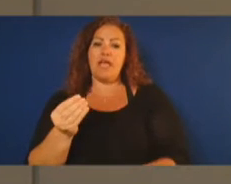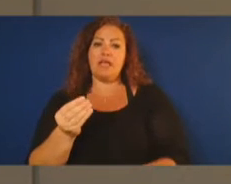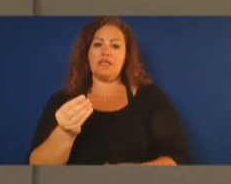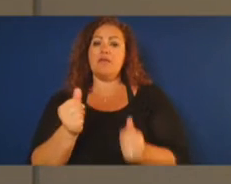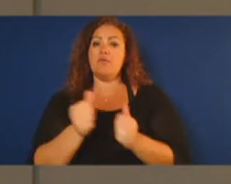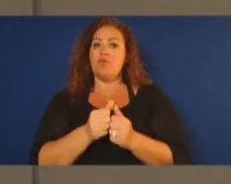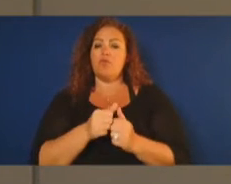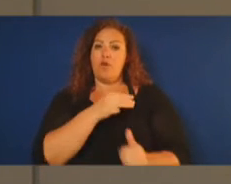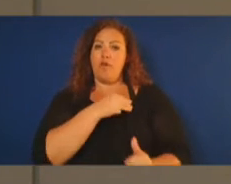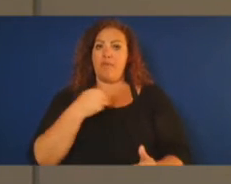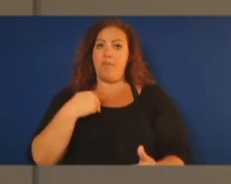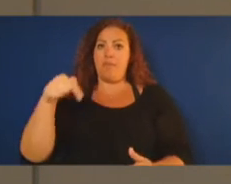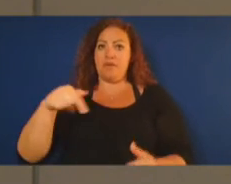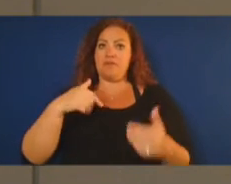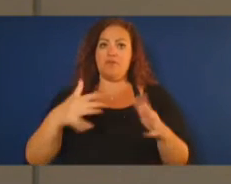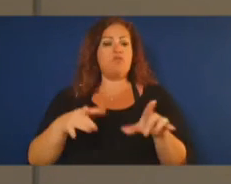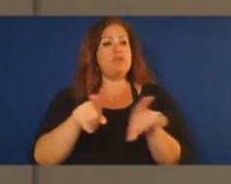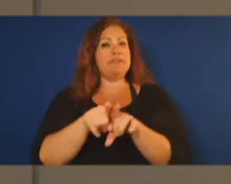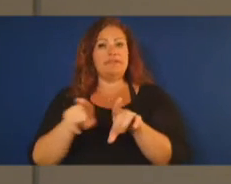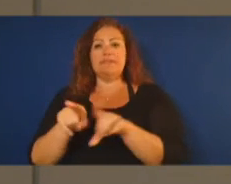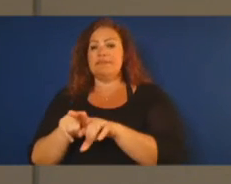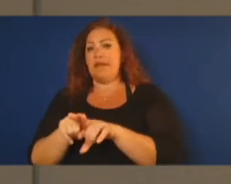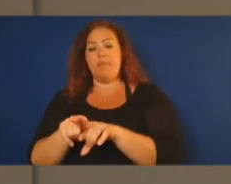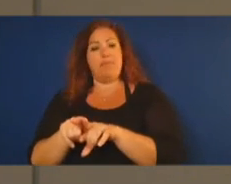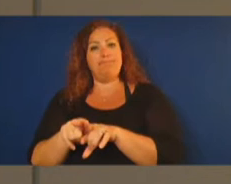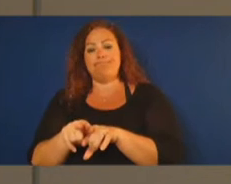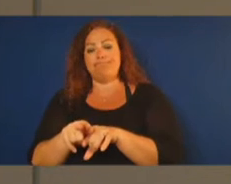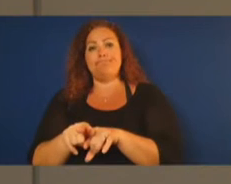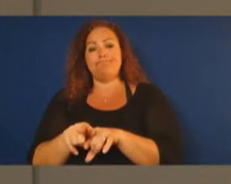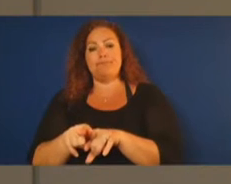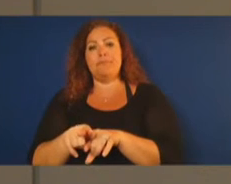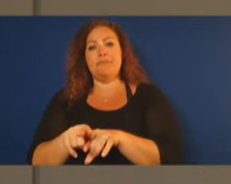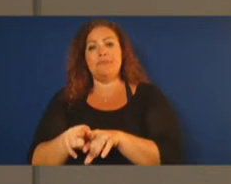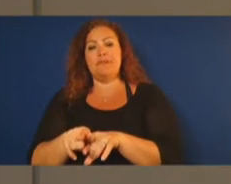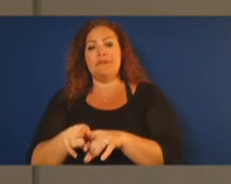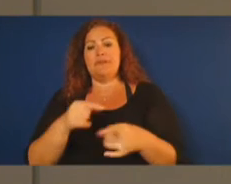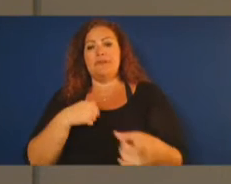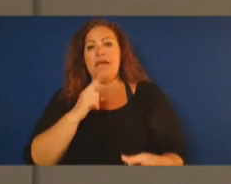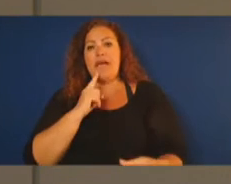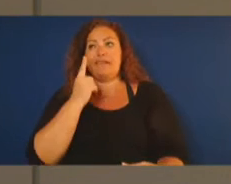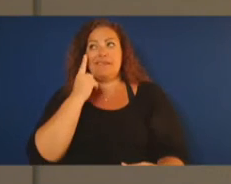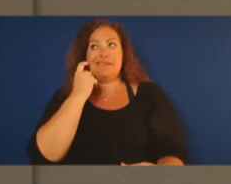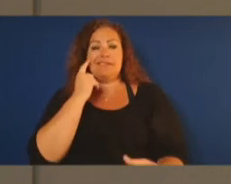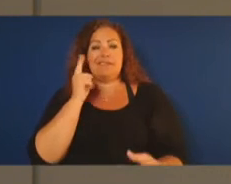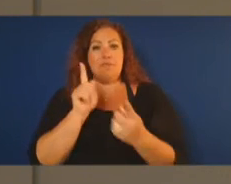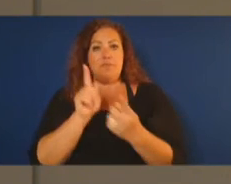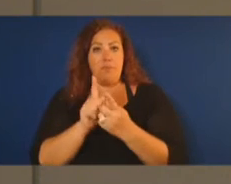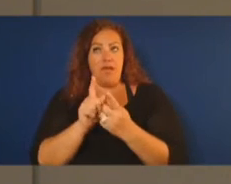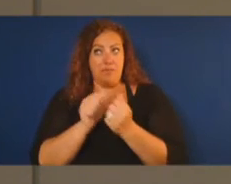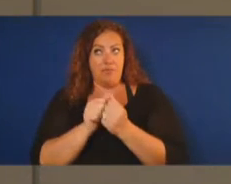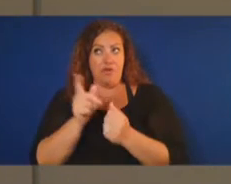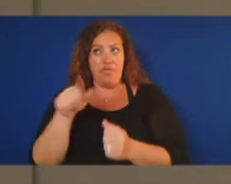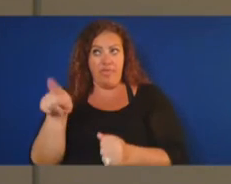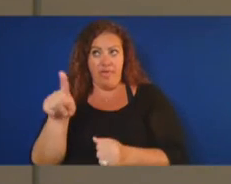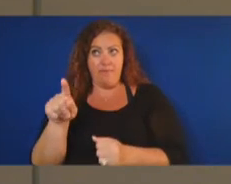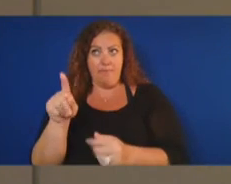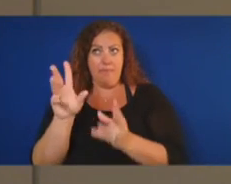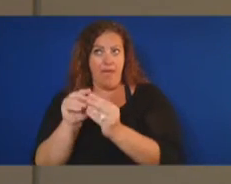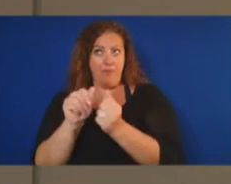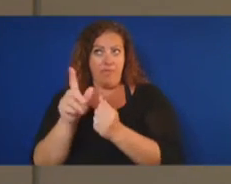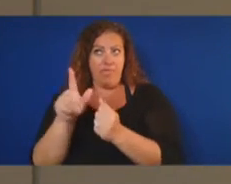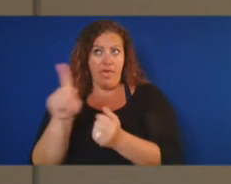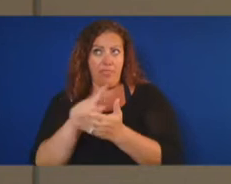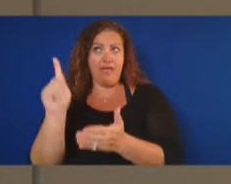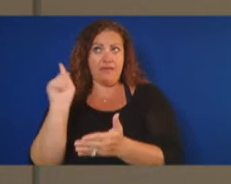members in the room it was the same exact thing so um I actually I just met with them when last week I just talked to them